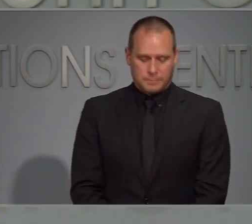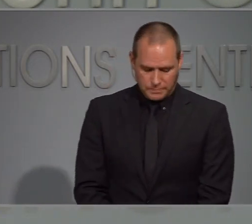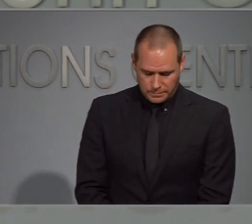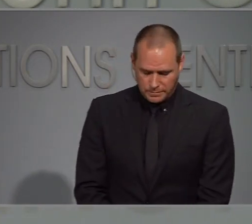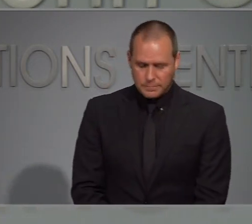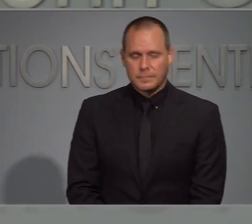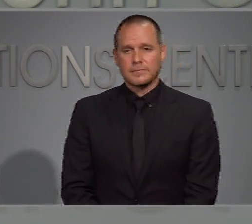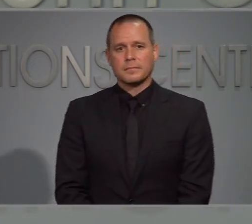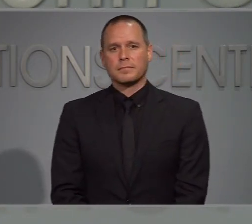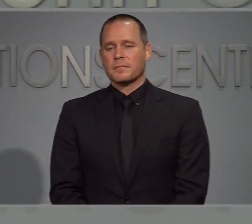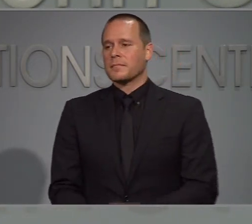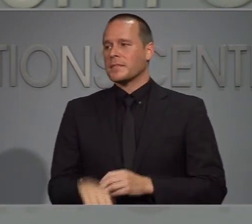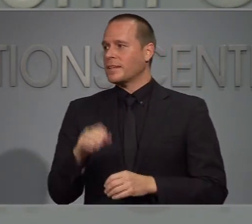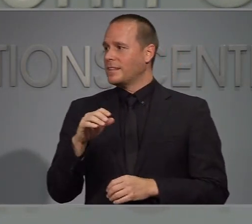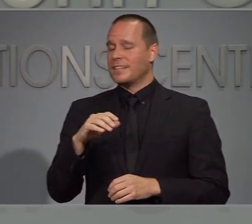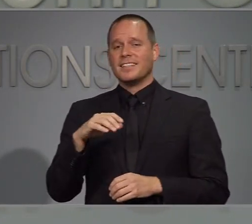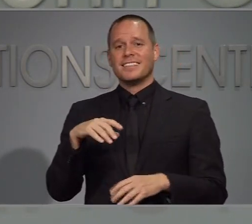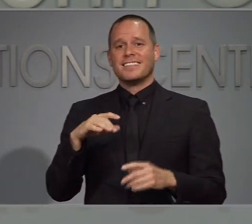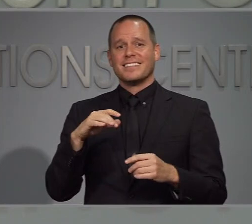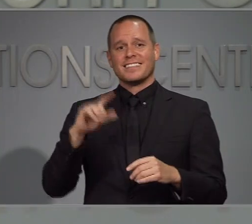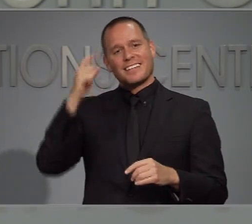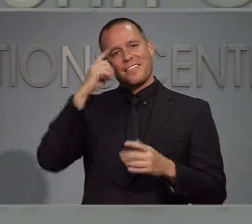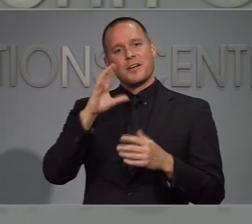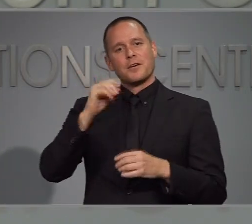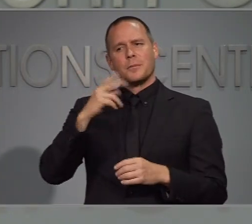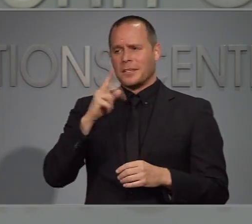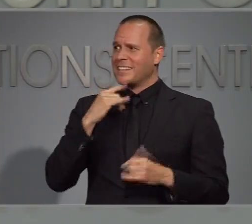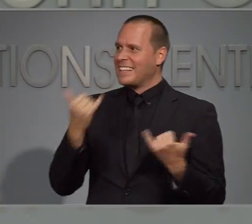Mike's getting pretty comfortable saying Isaias too.